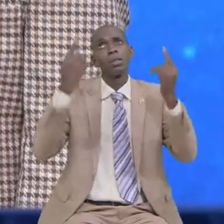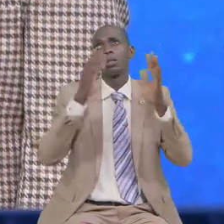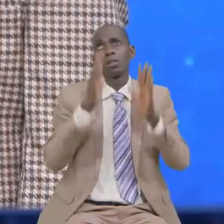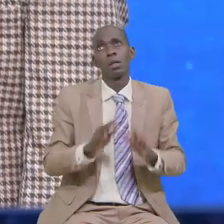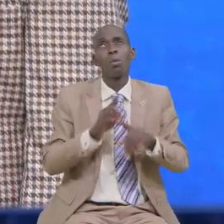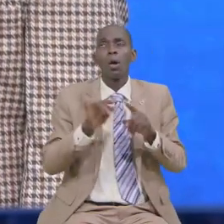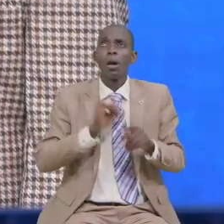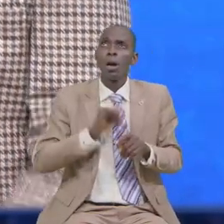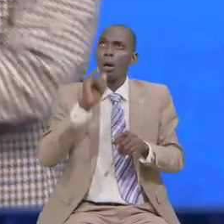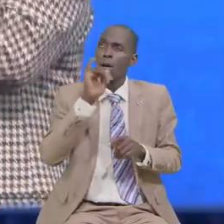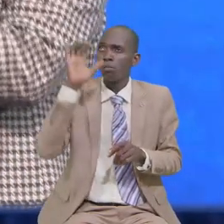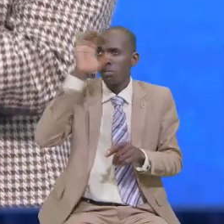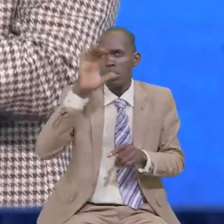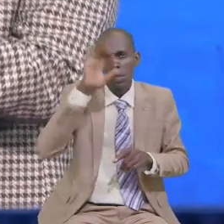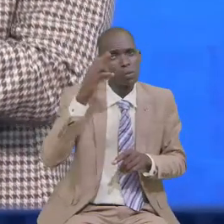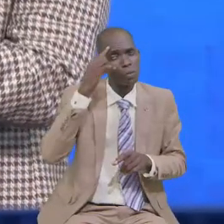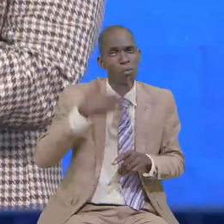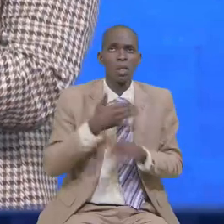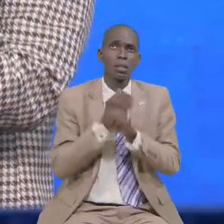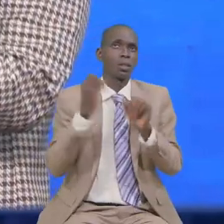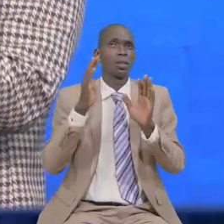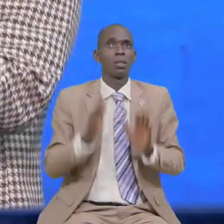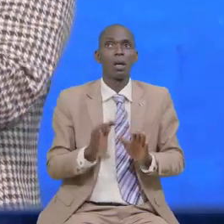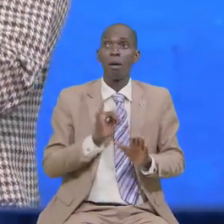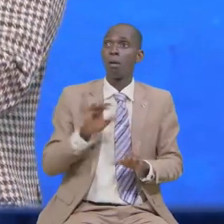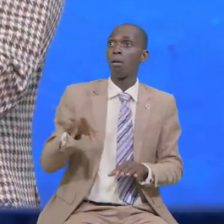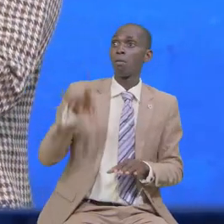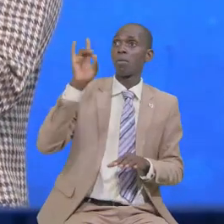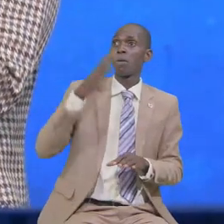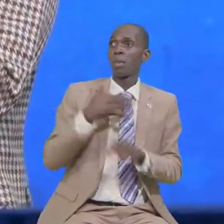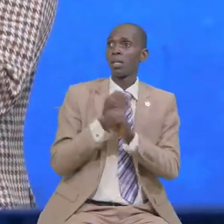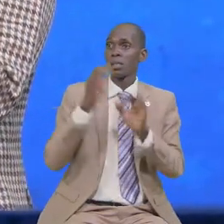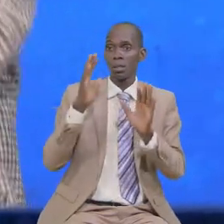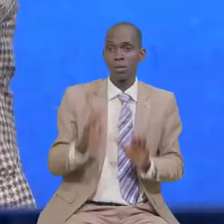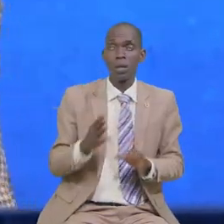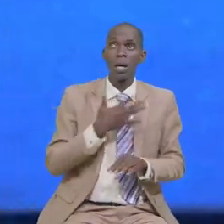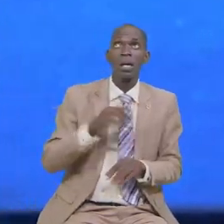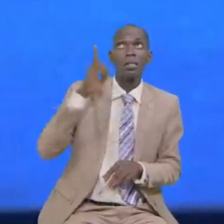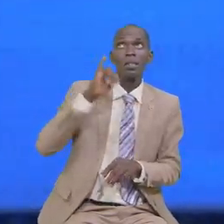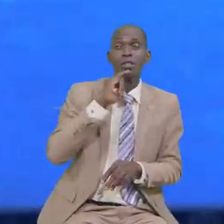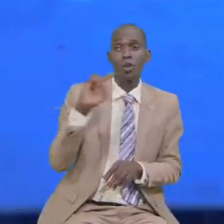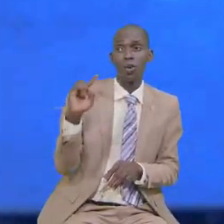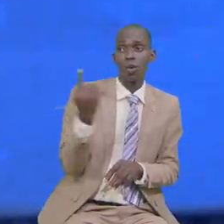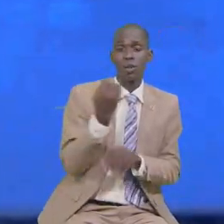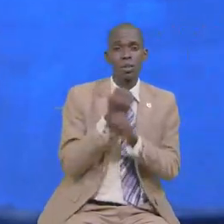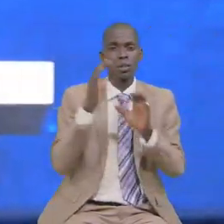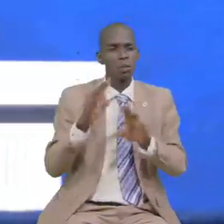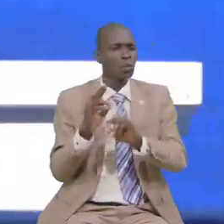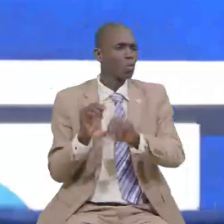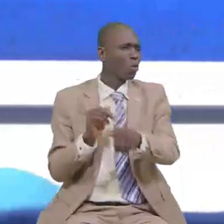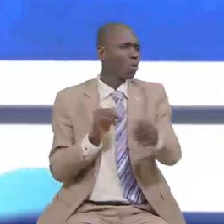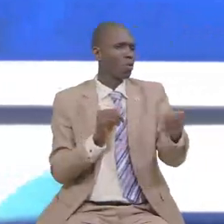my Savior. I found him, and he's the only Savior. No other person